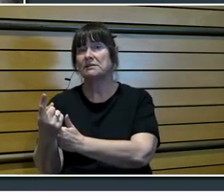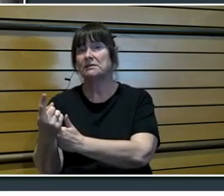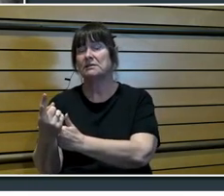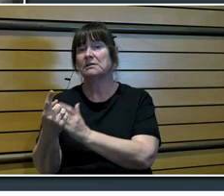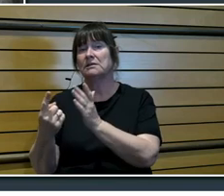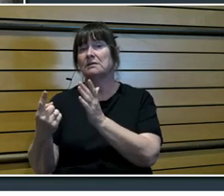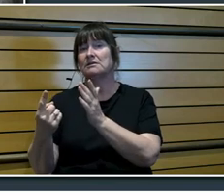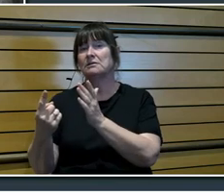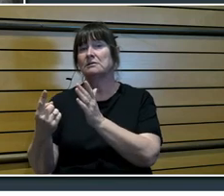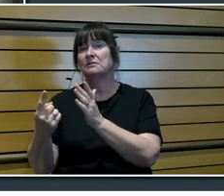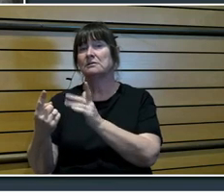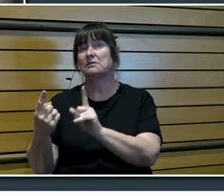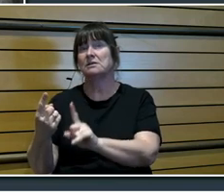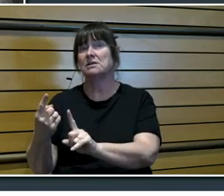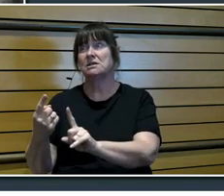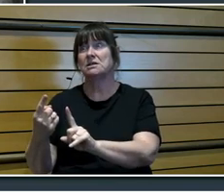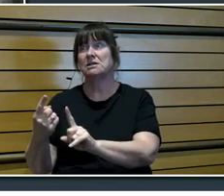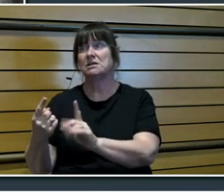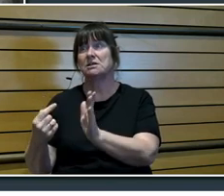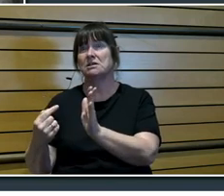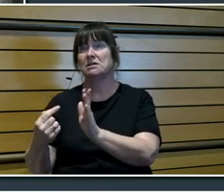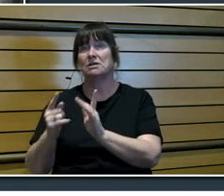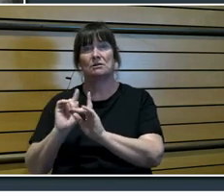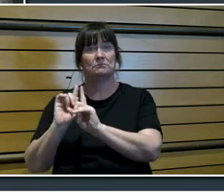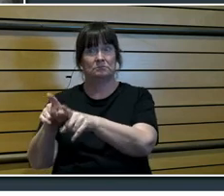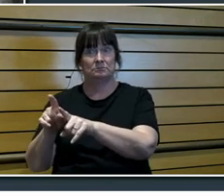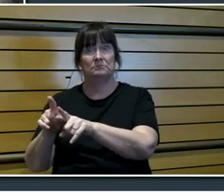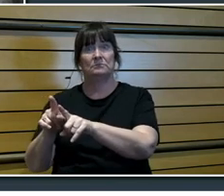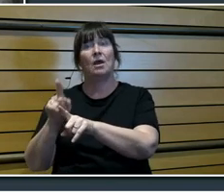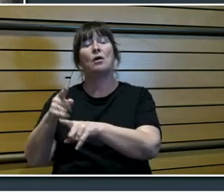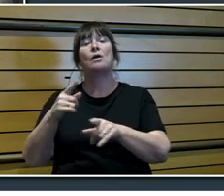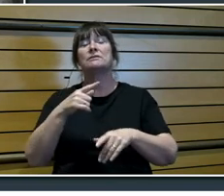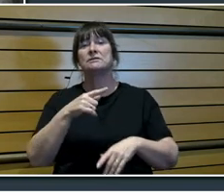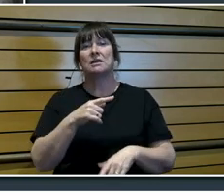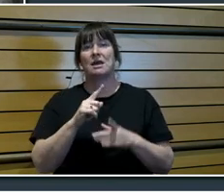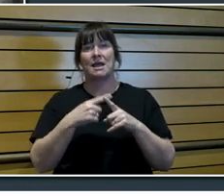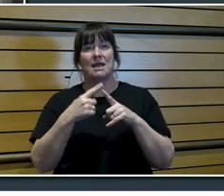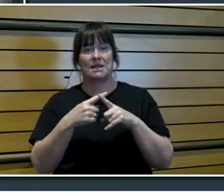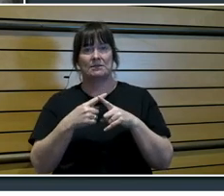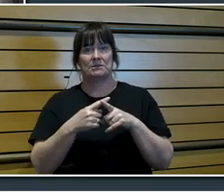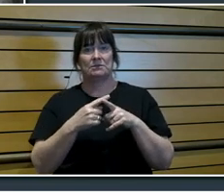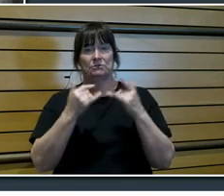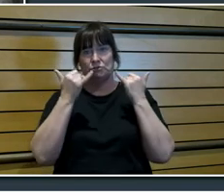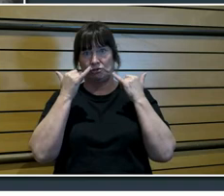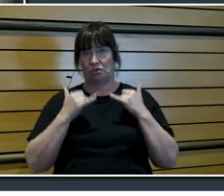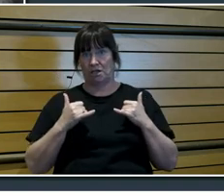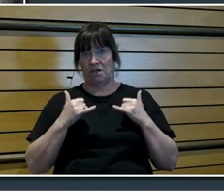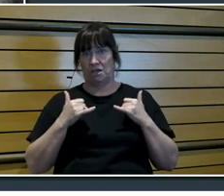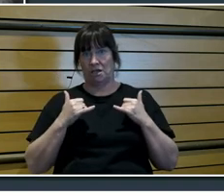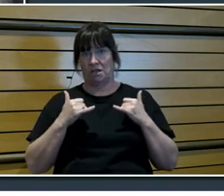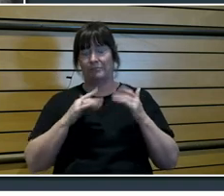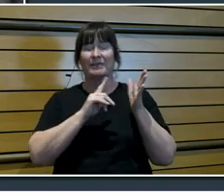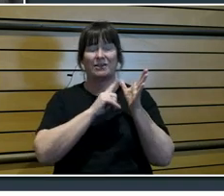o Te Whanganui a Urotu to hear Andrew Judge, the former Mayor of New Plymouth, speak about racism from a personal point of